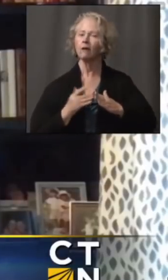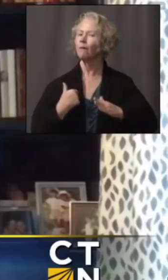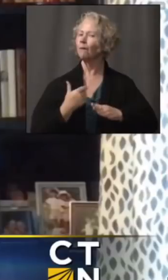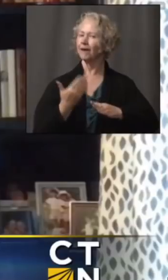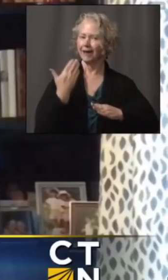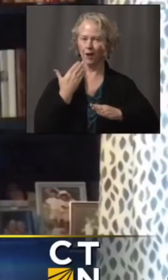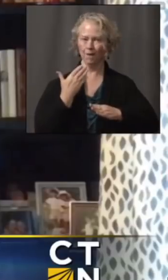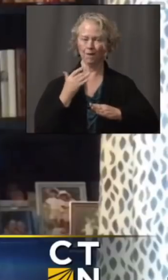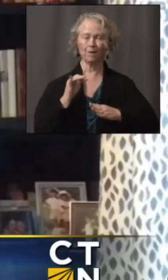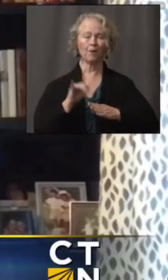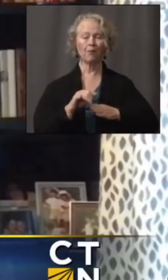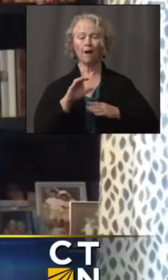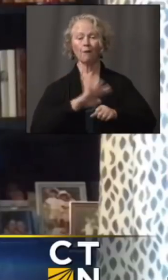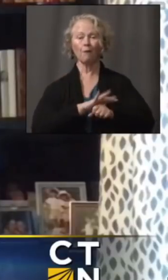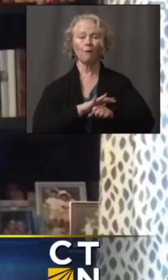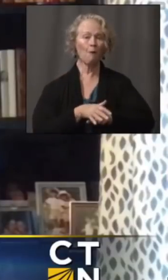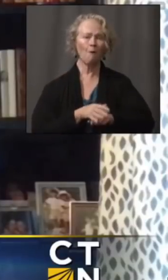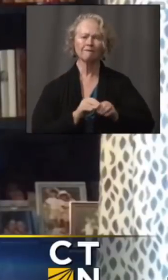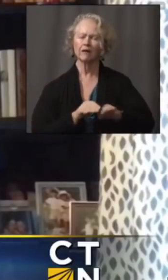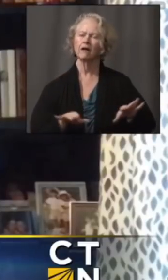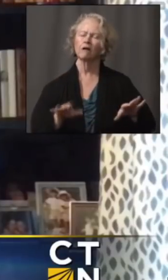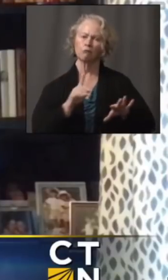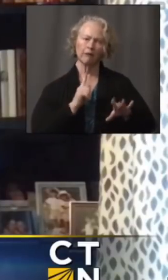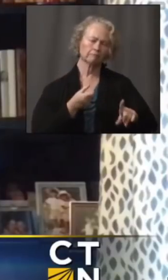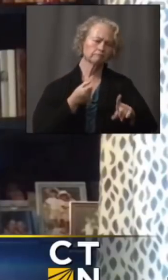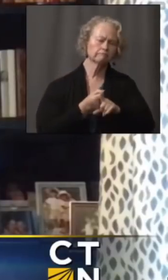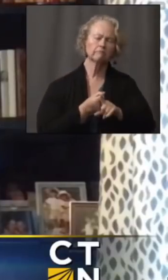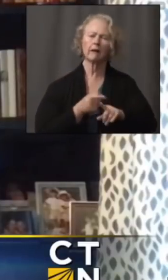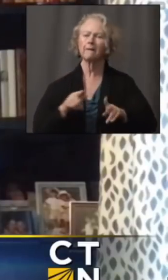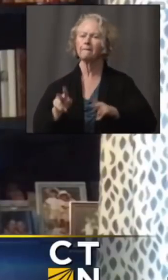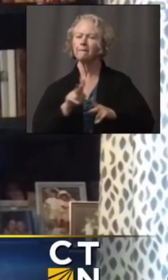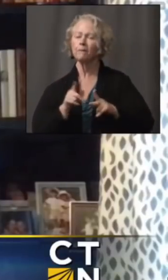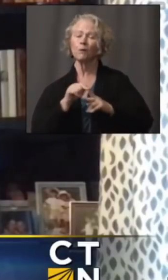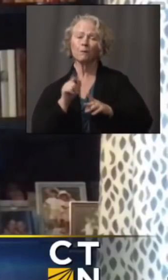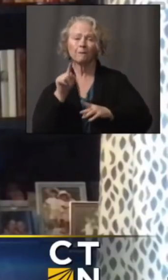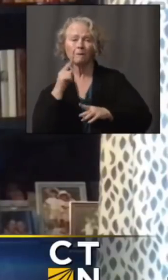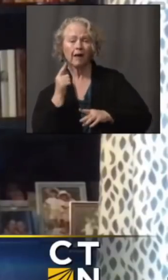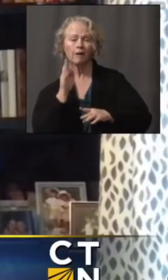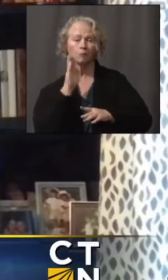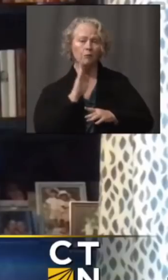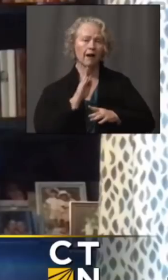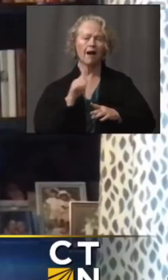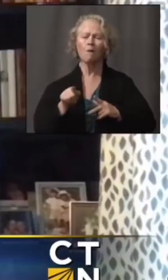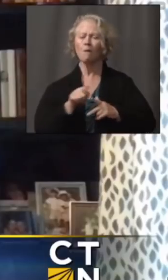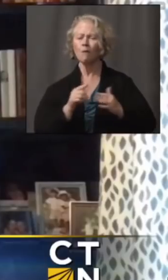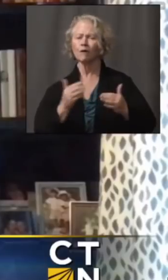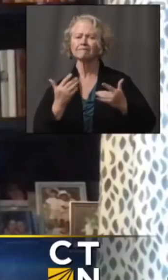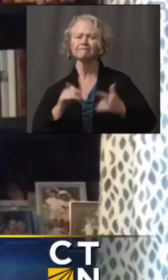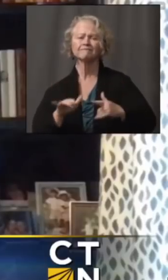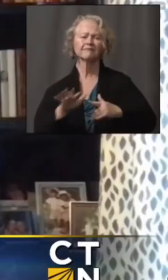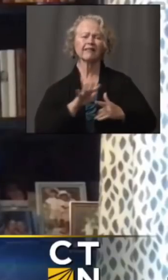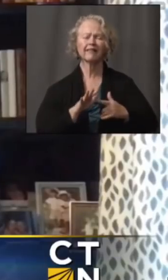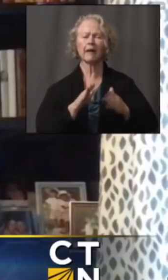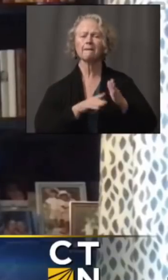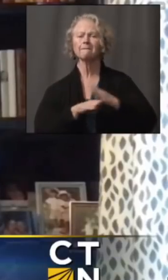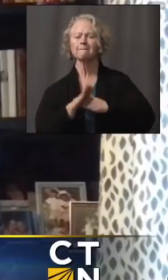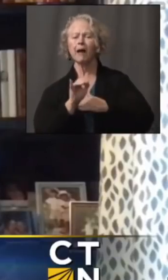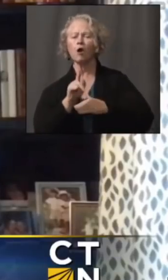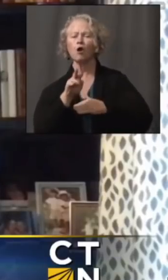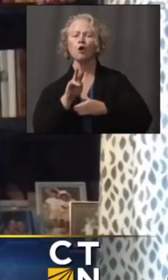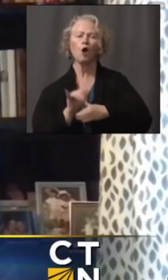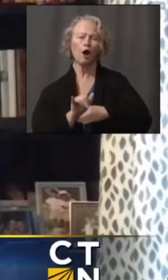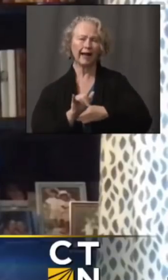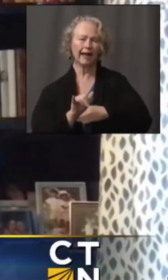COVID has had a disproportionate impact on people who are Black and brown and underserved communities. We know how important it is when it comes to testing